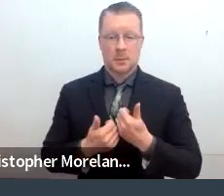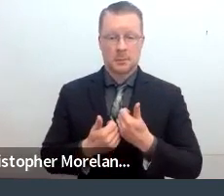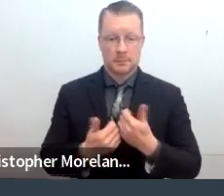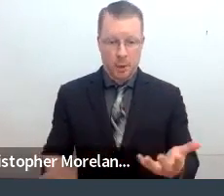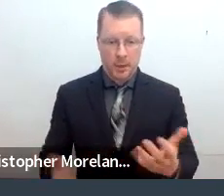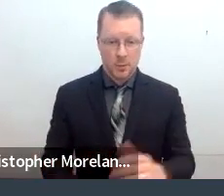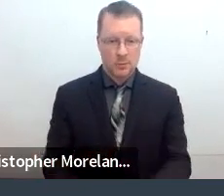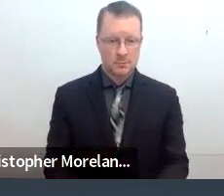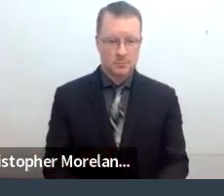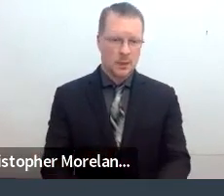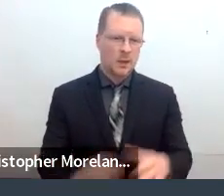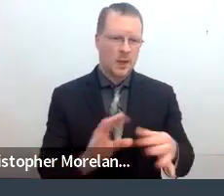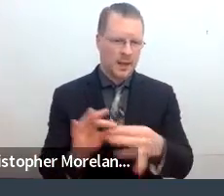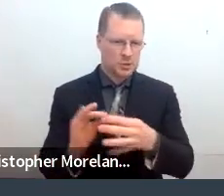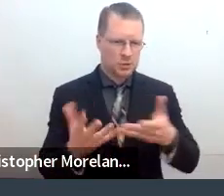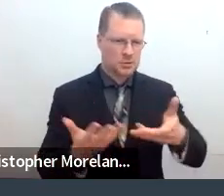pertaining to